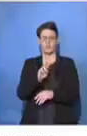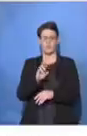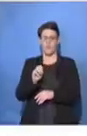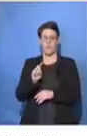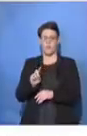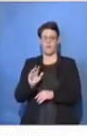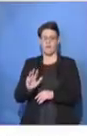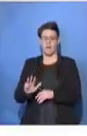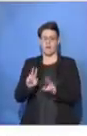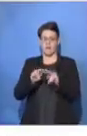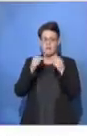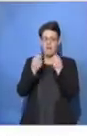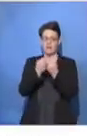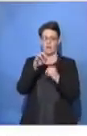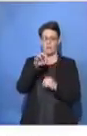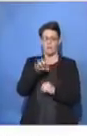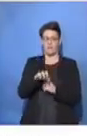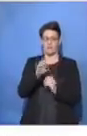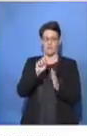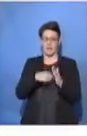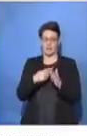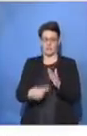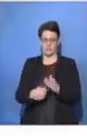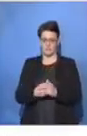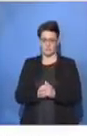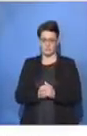2019 national and provincial elections.